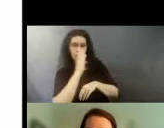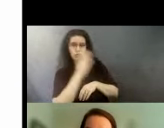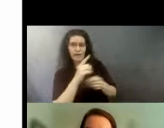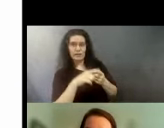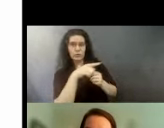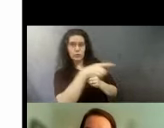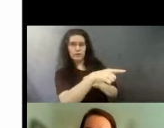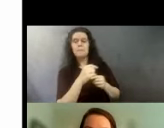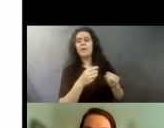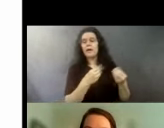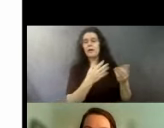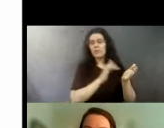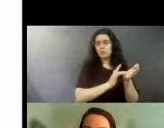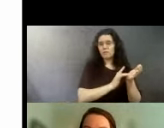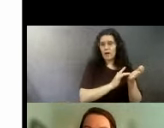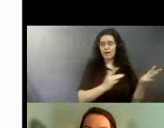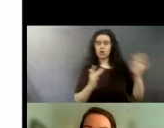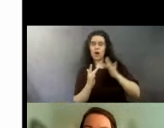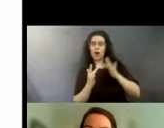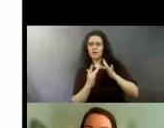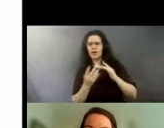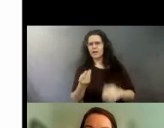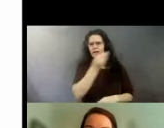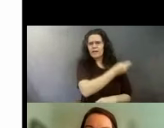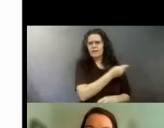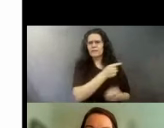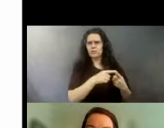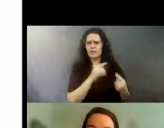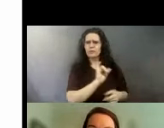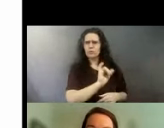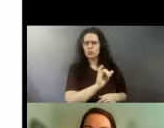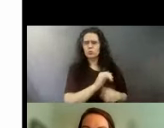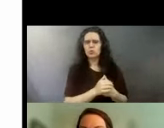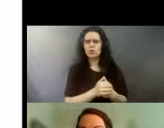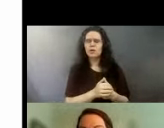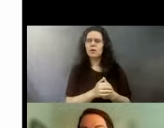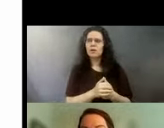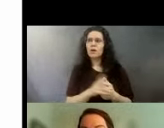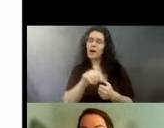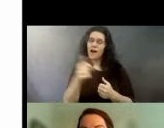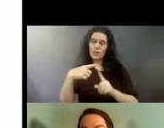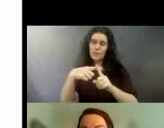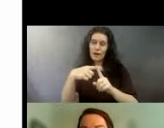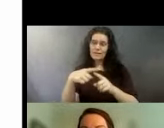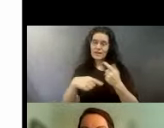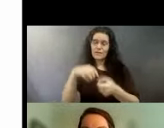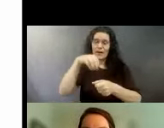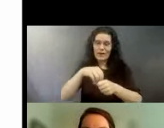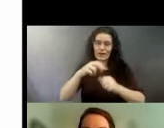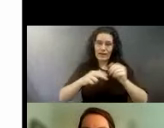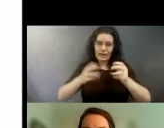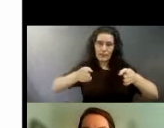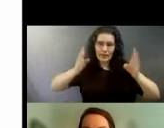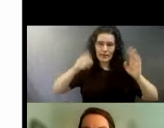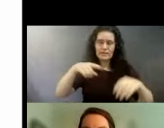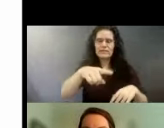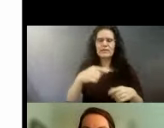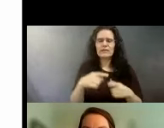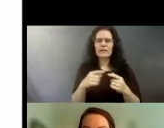directly. And then also, you know, one of the nice things about being on site is also identifying other legal areas where